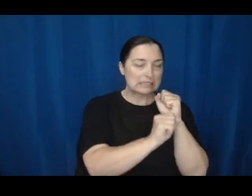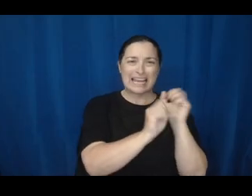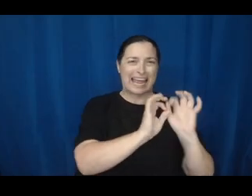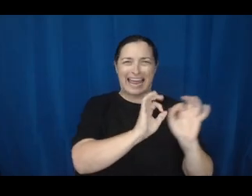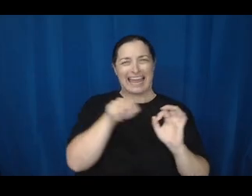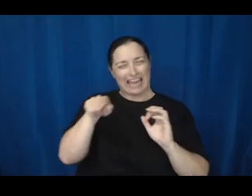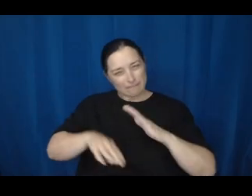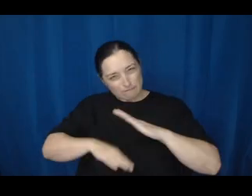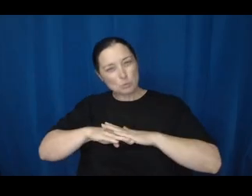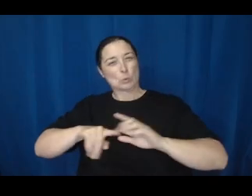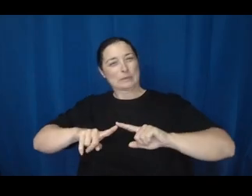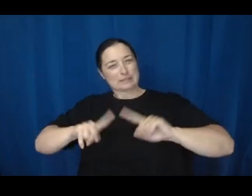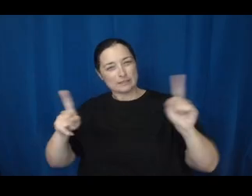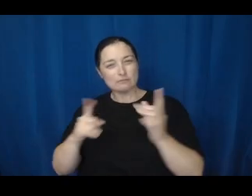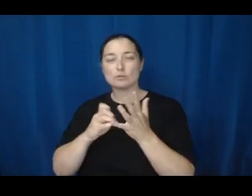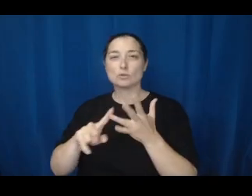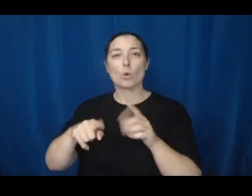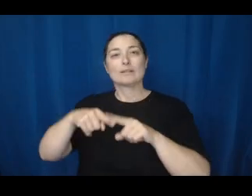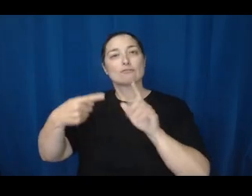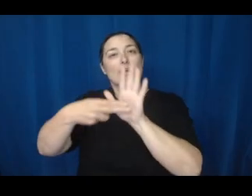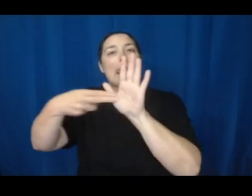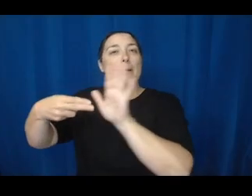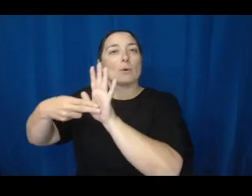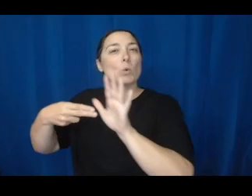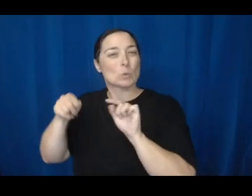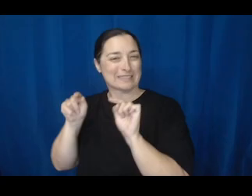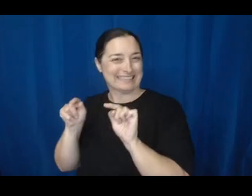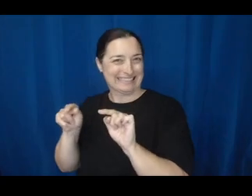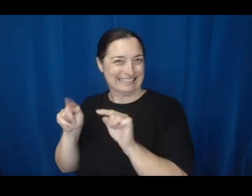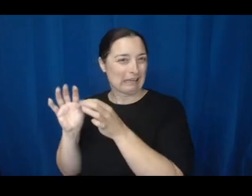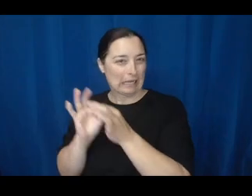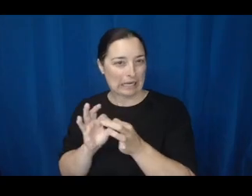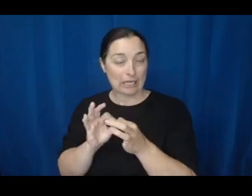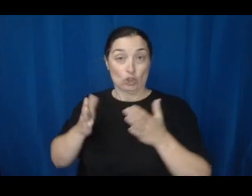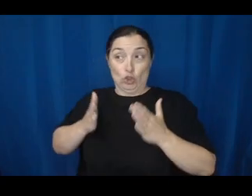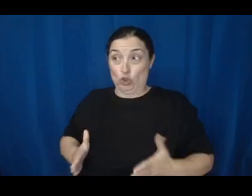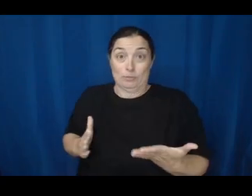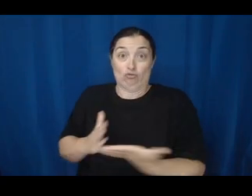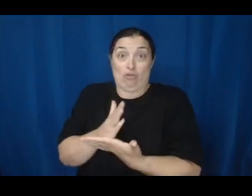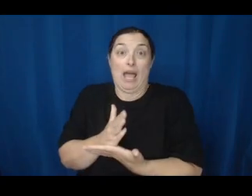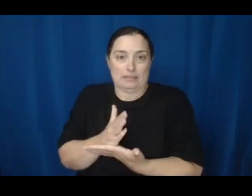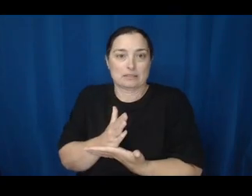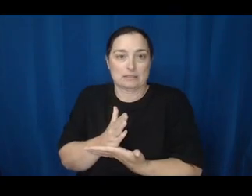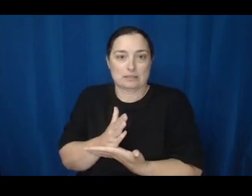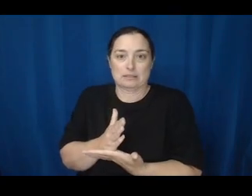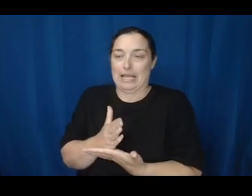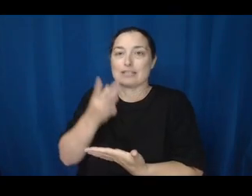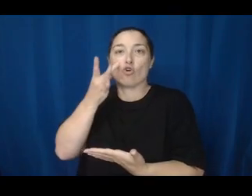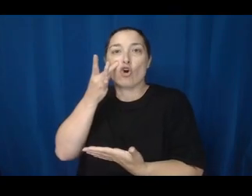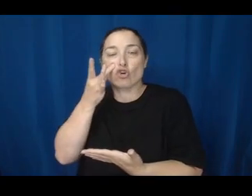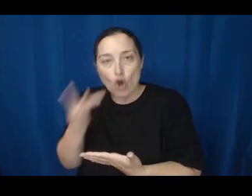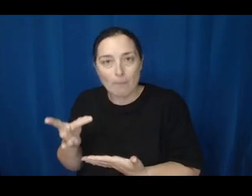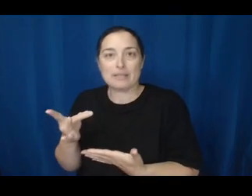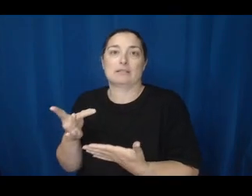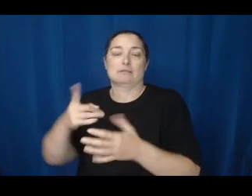those labels that I mentioned earlier. Education as a human right, as a common good. This is what the UNESCO is